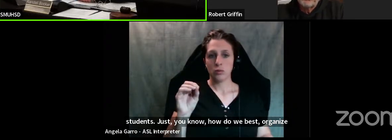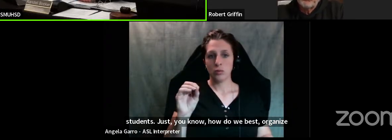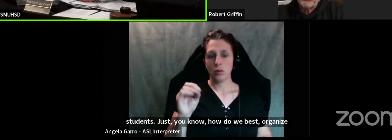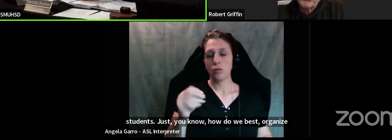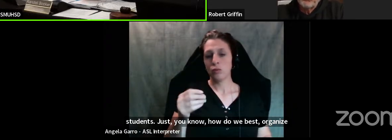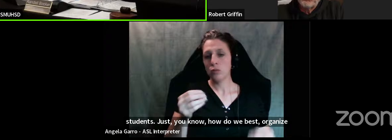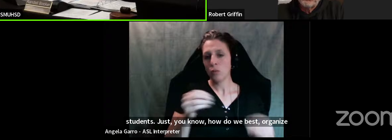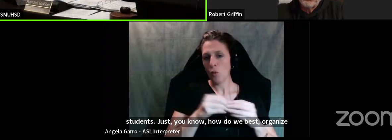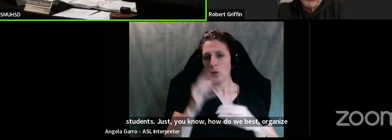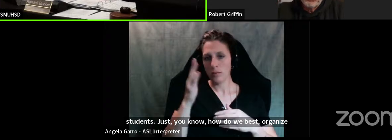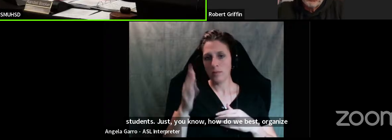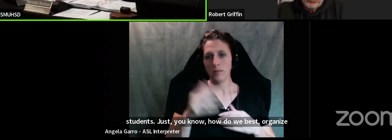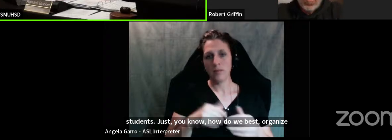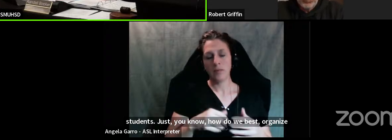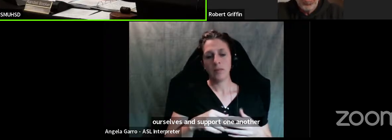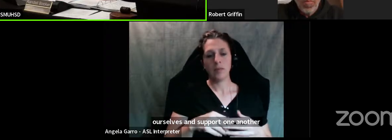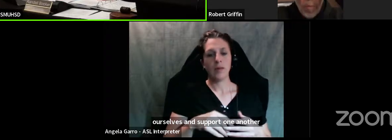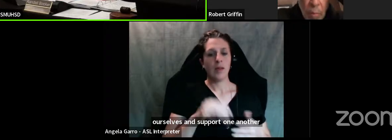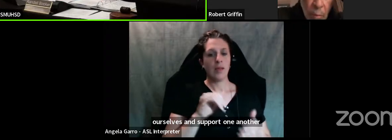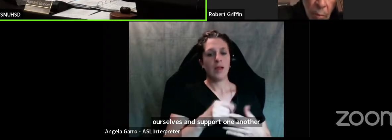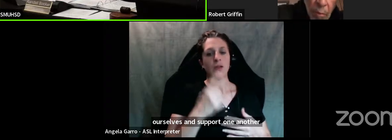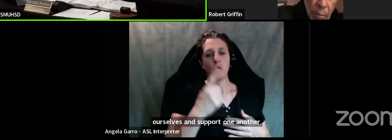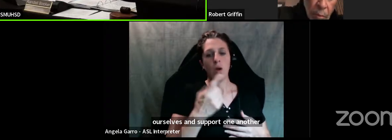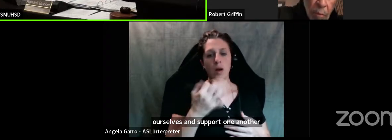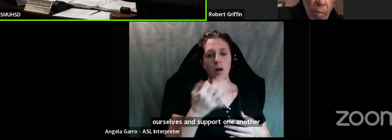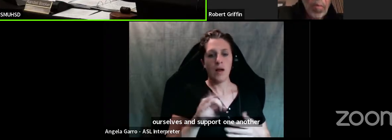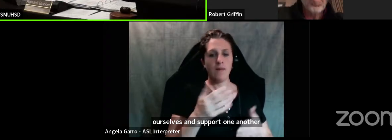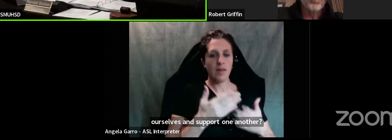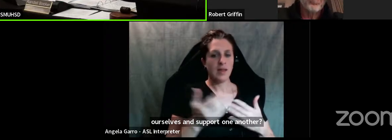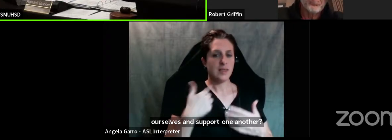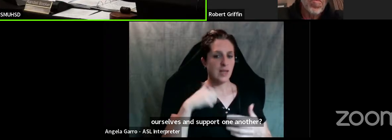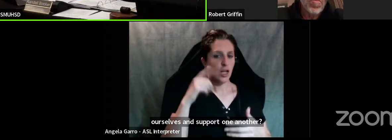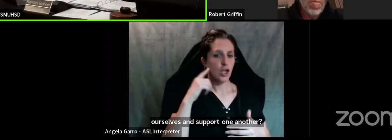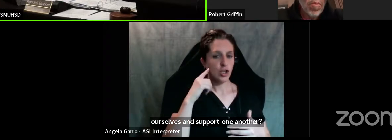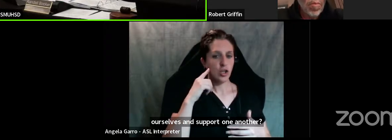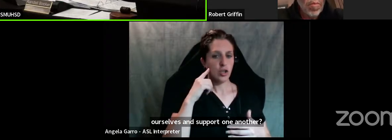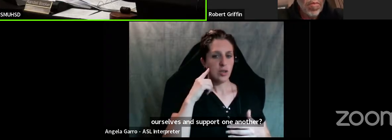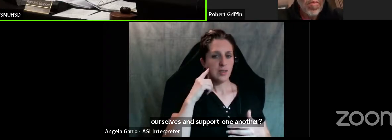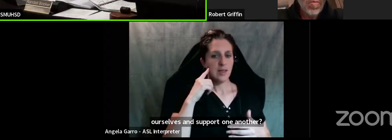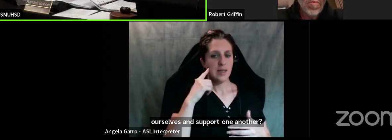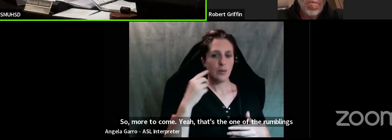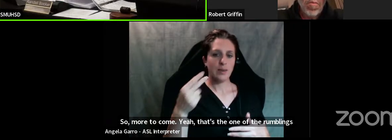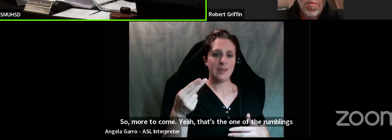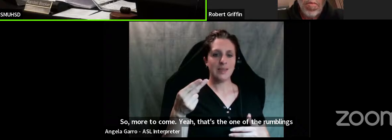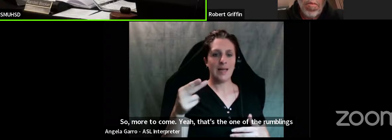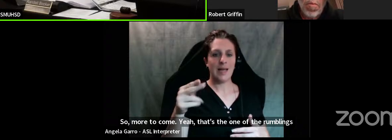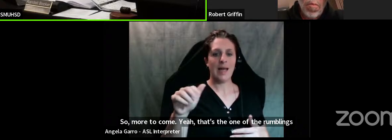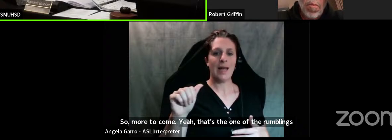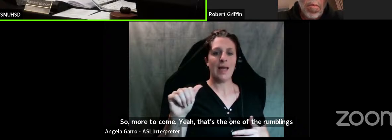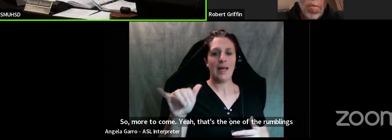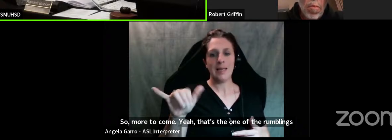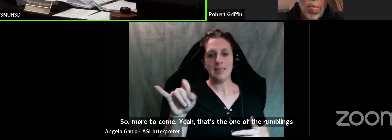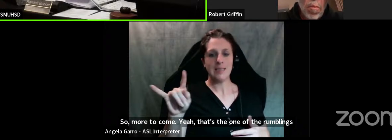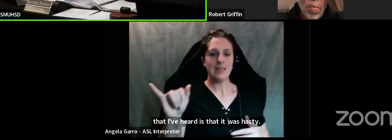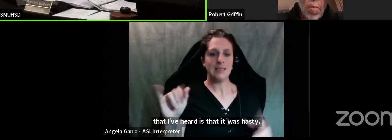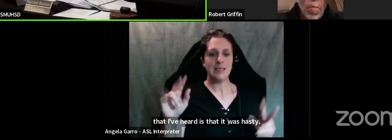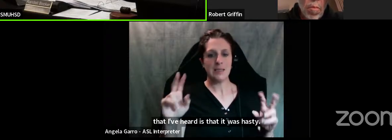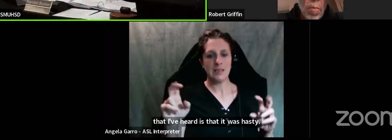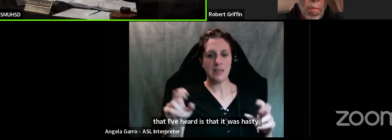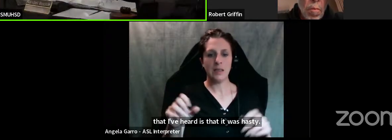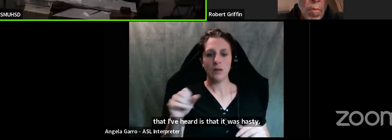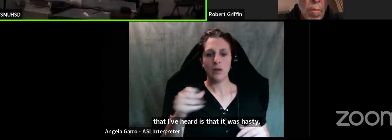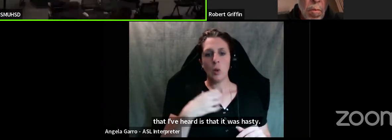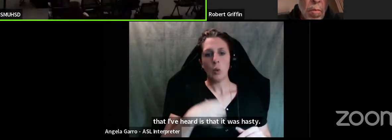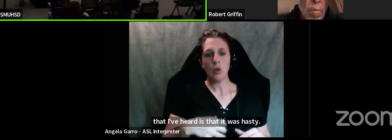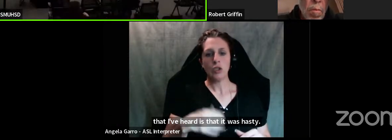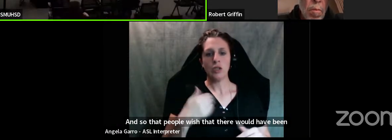come. Yeah, that's one of the rumblings that I've heard is that it was hasty. And so that people wish that there would have been a little